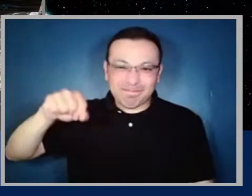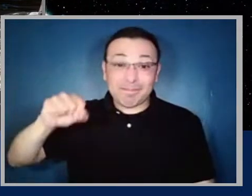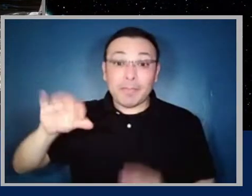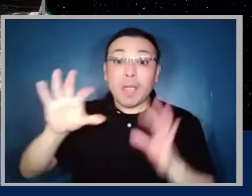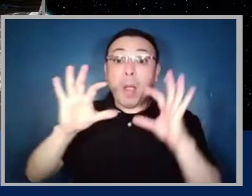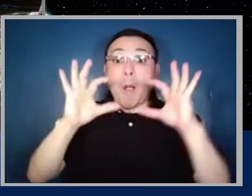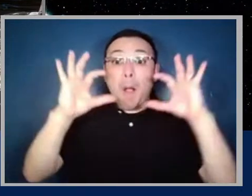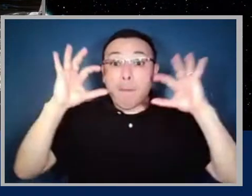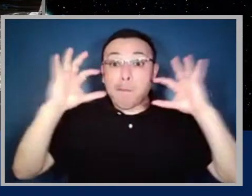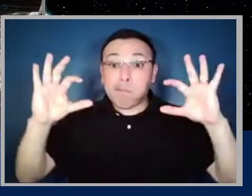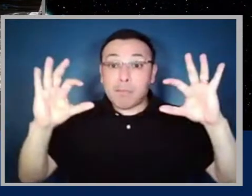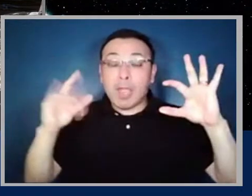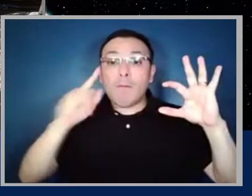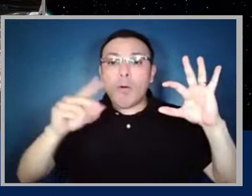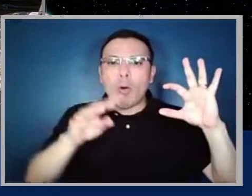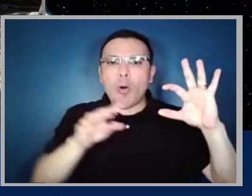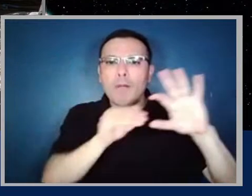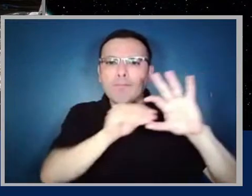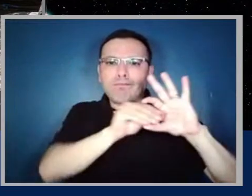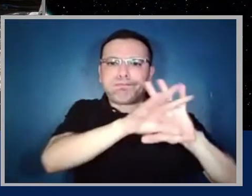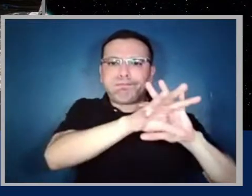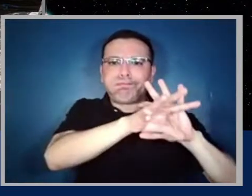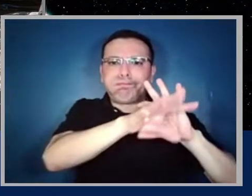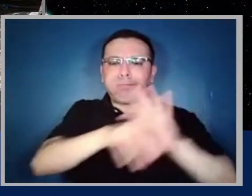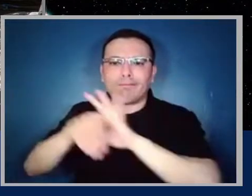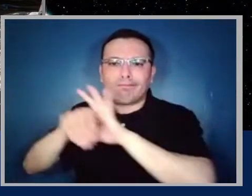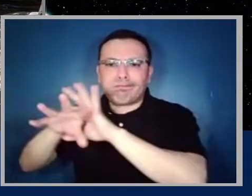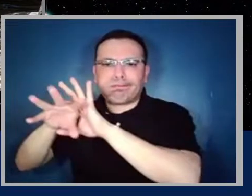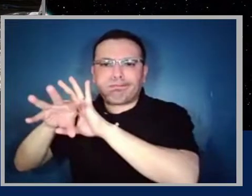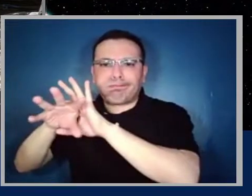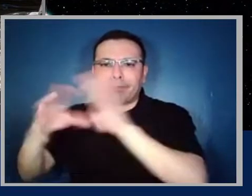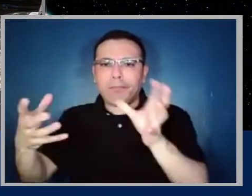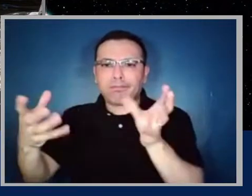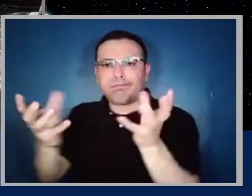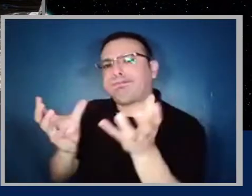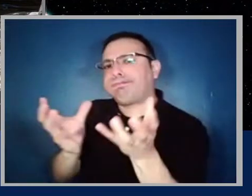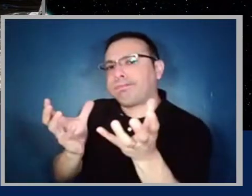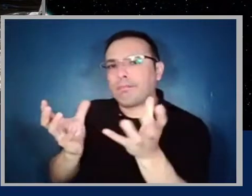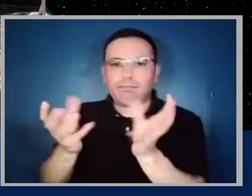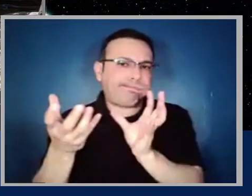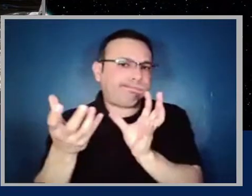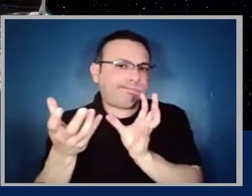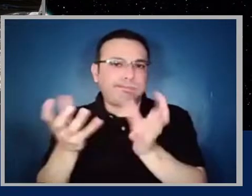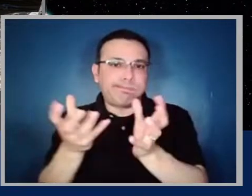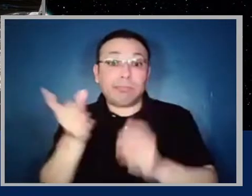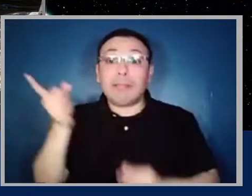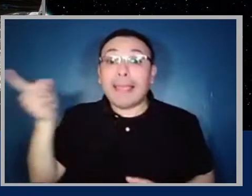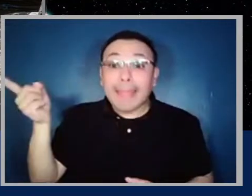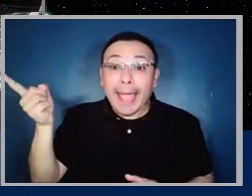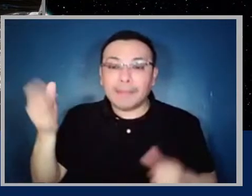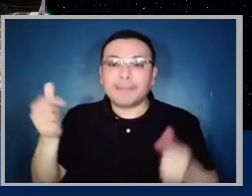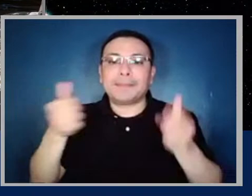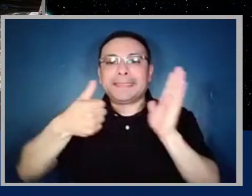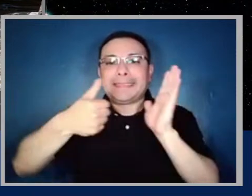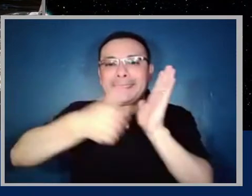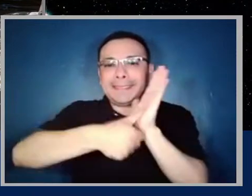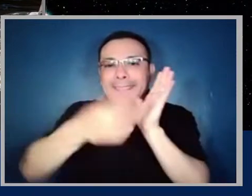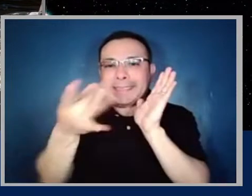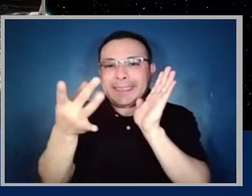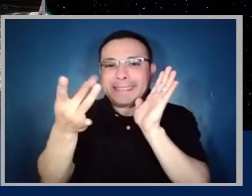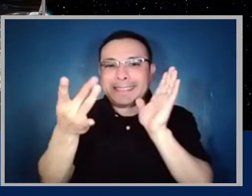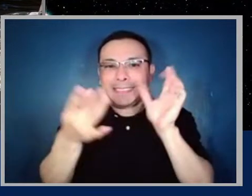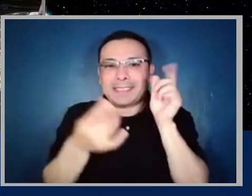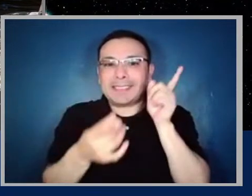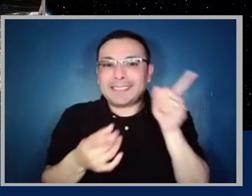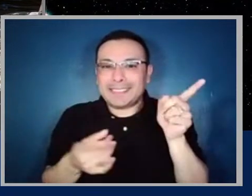or, the interface where the rocket interfaces to the ground. These are all stickers simulating that. And so when we train the divers,